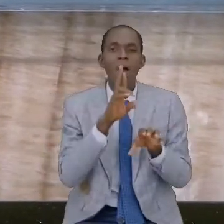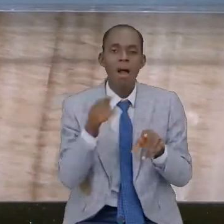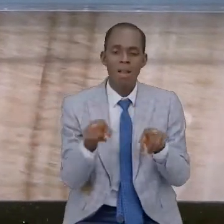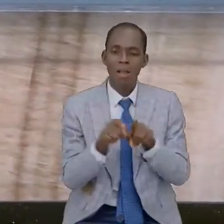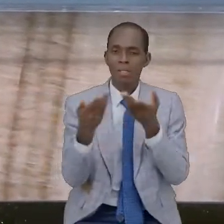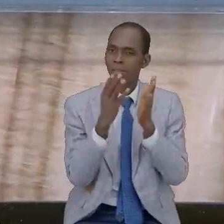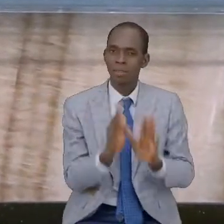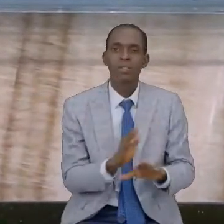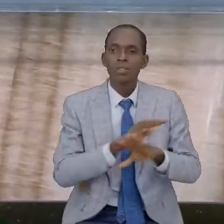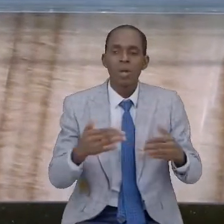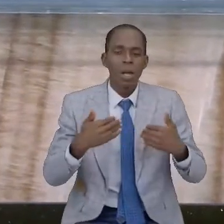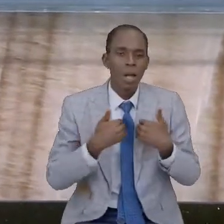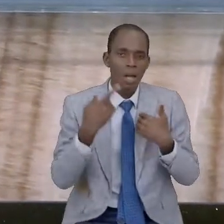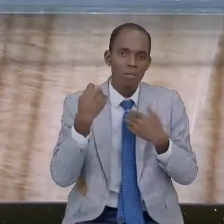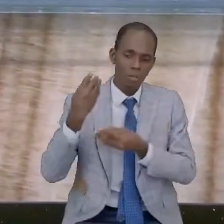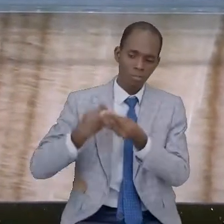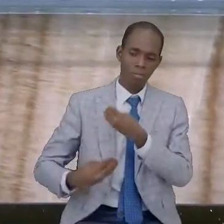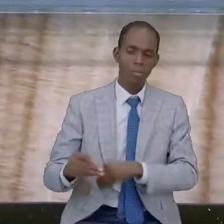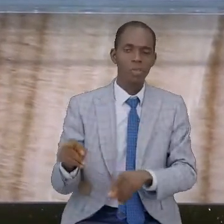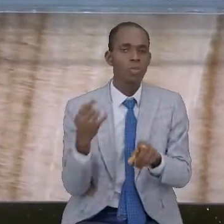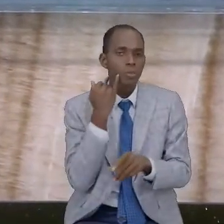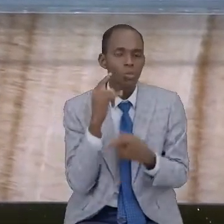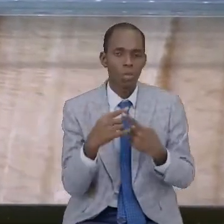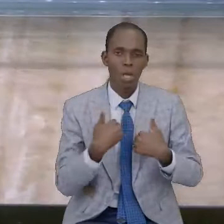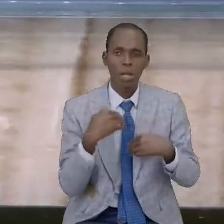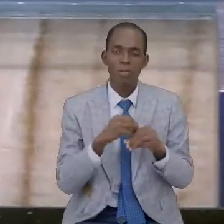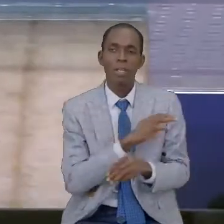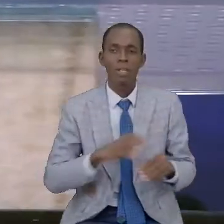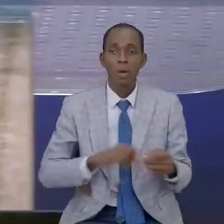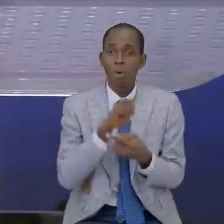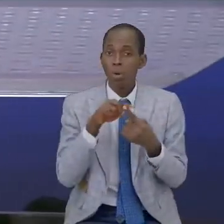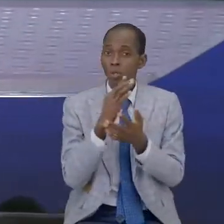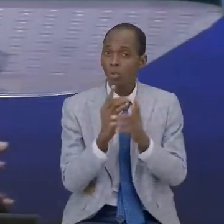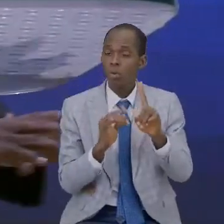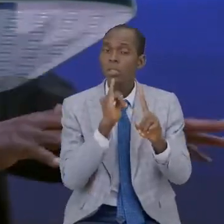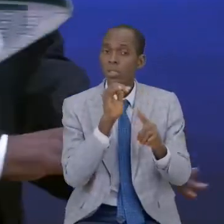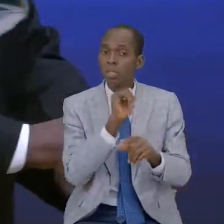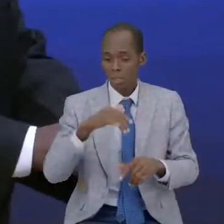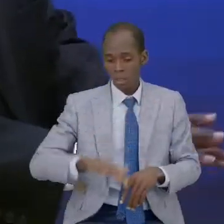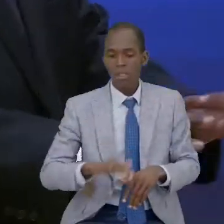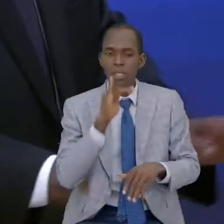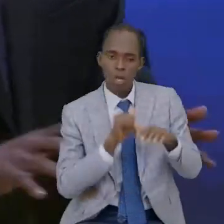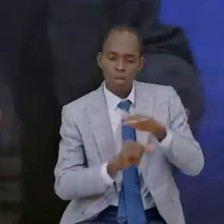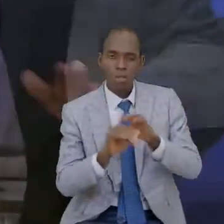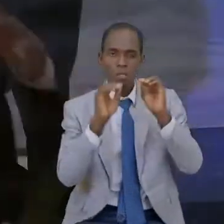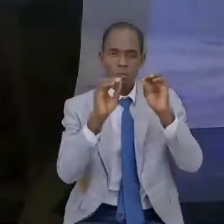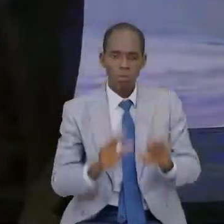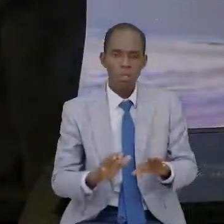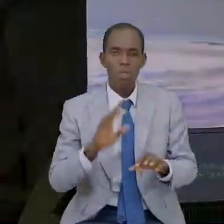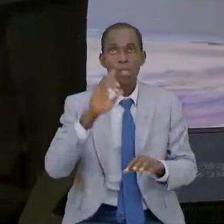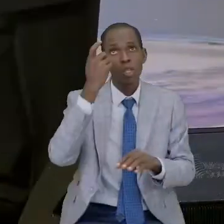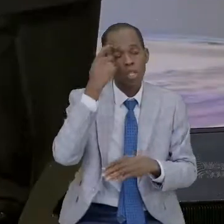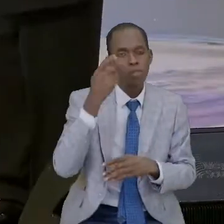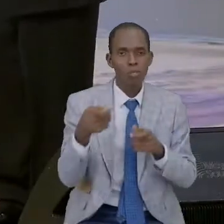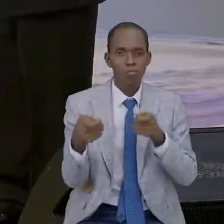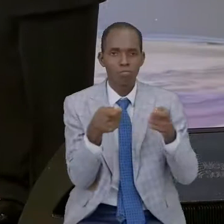didn't have the inheritance they ought to have in Christ. And when somebody is a child, is under tutors, is under governors, is